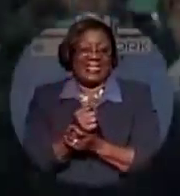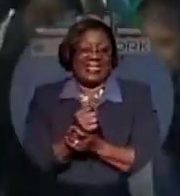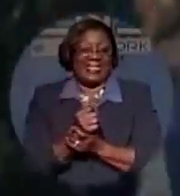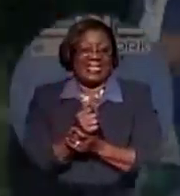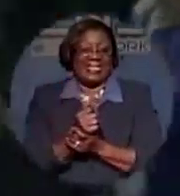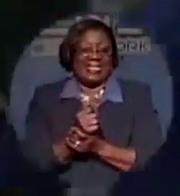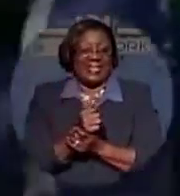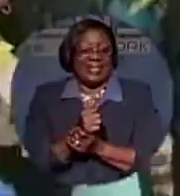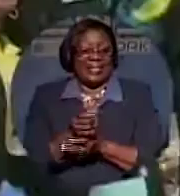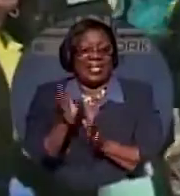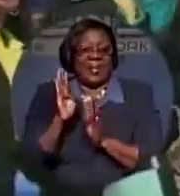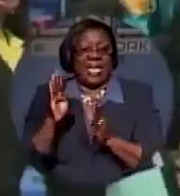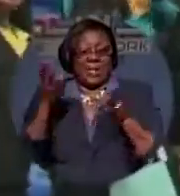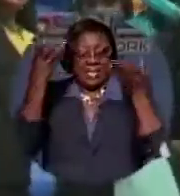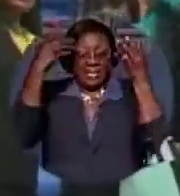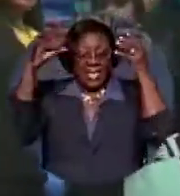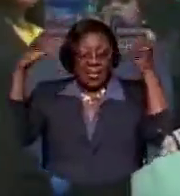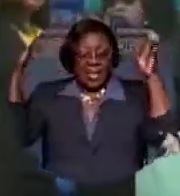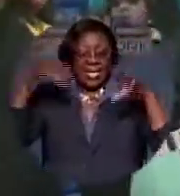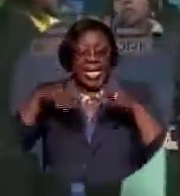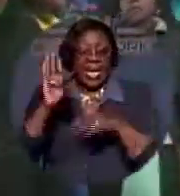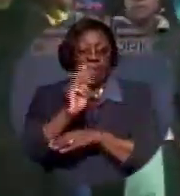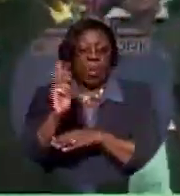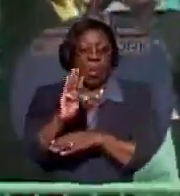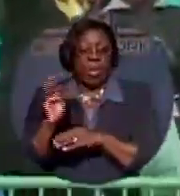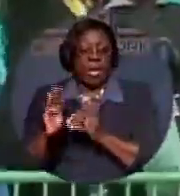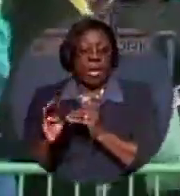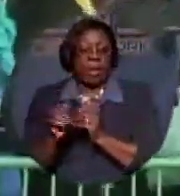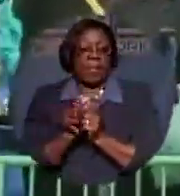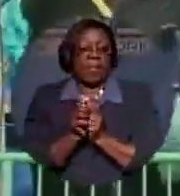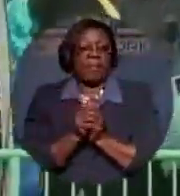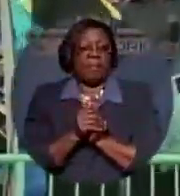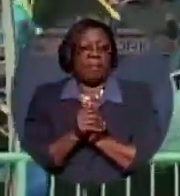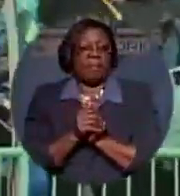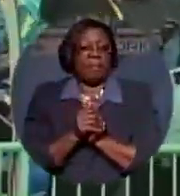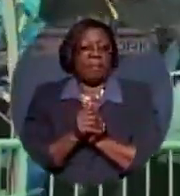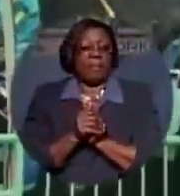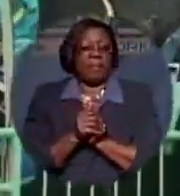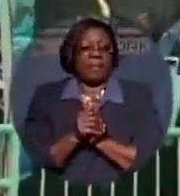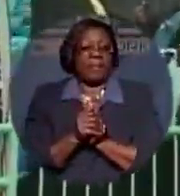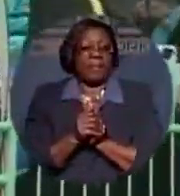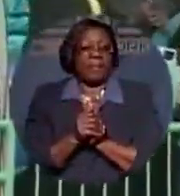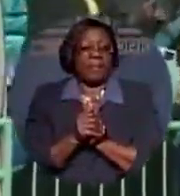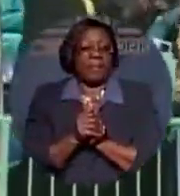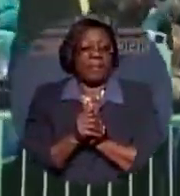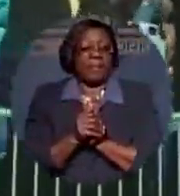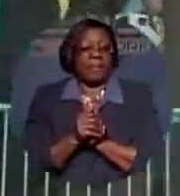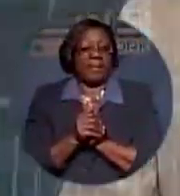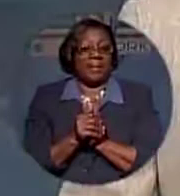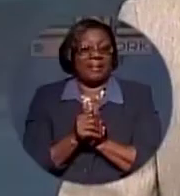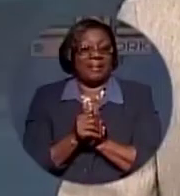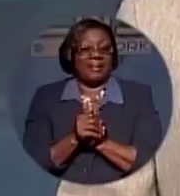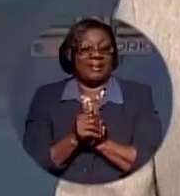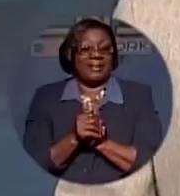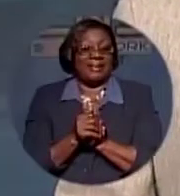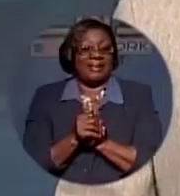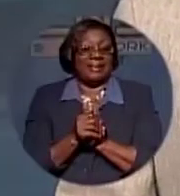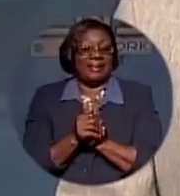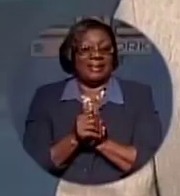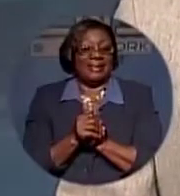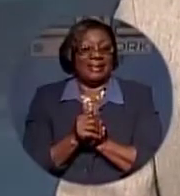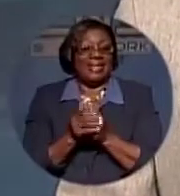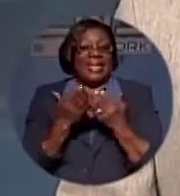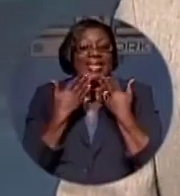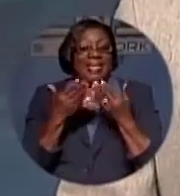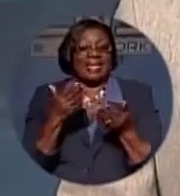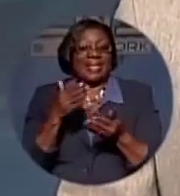for ZNS Total Sports in Hamilton, Bermuda, along with my cameraman, Karen Miller, I am Julian Gibson. All right, thanks a